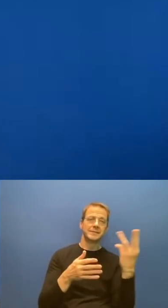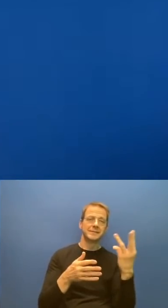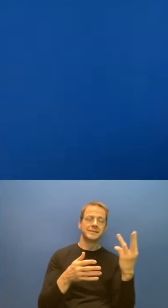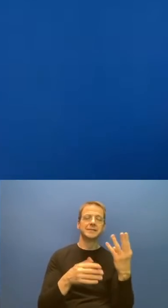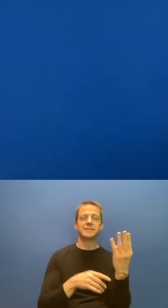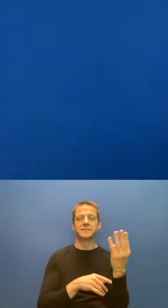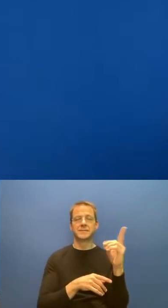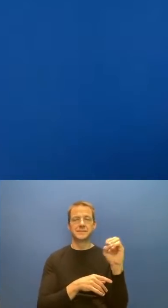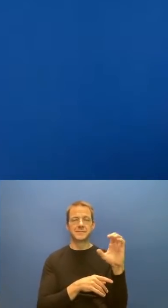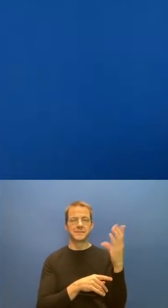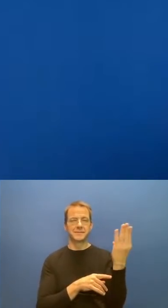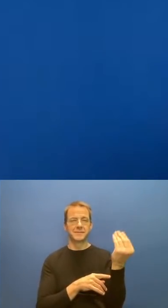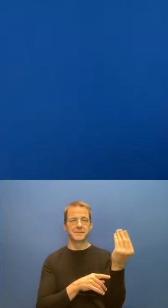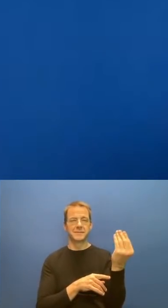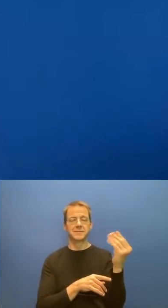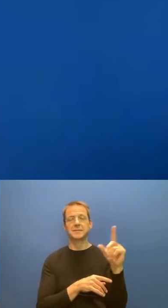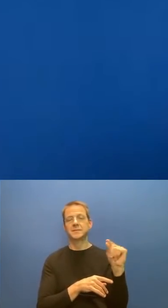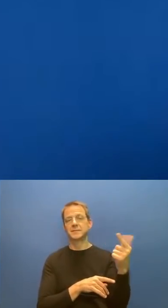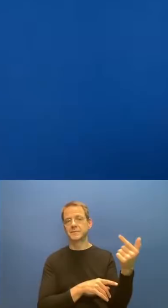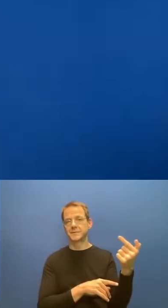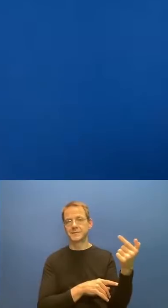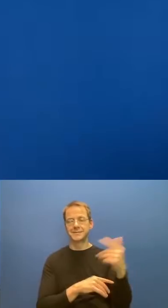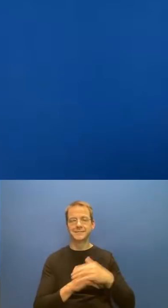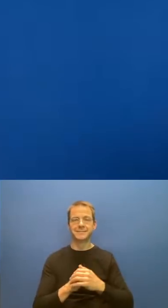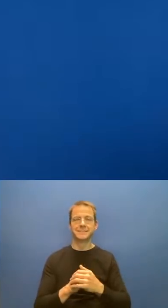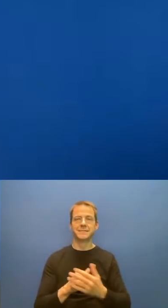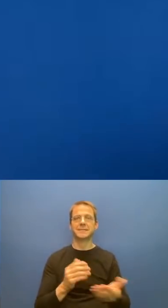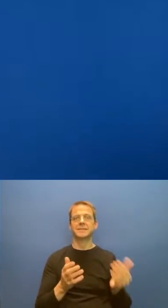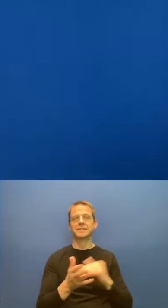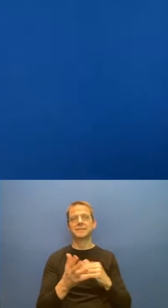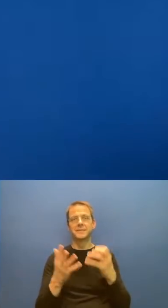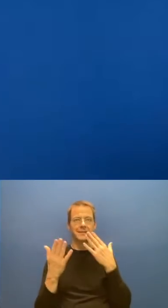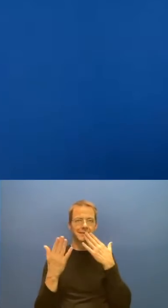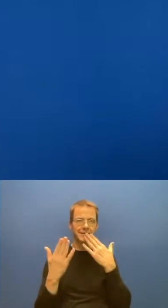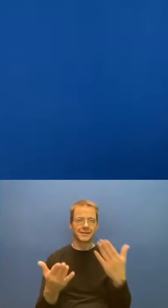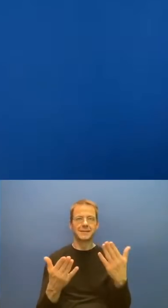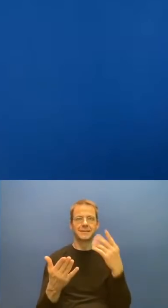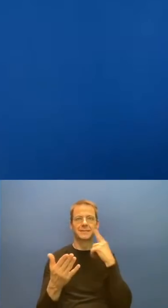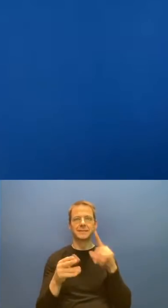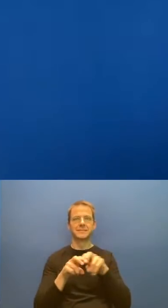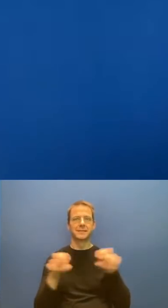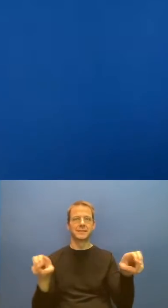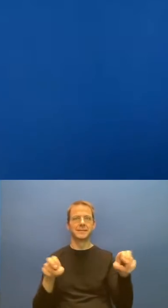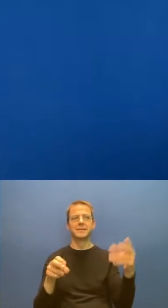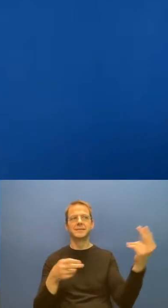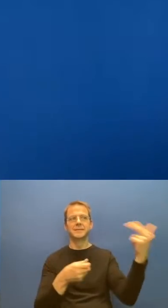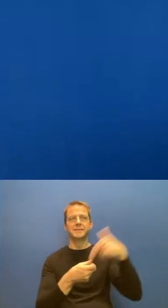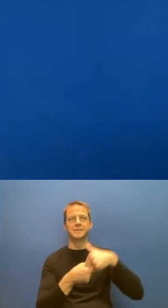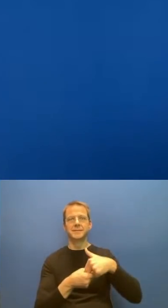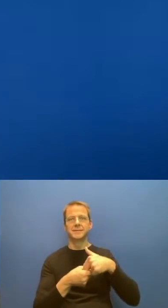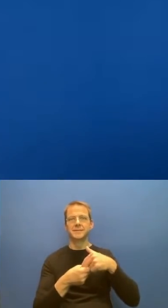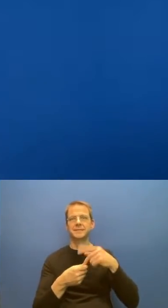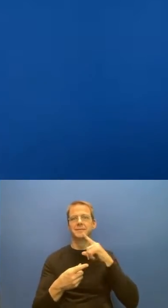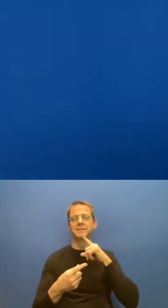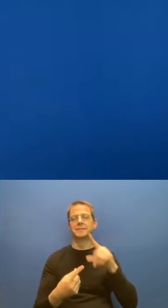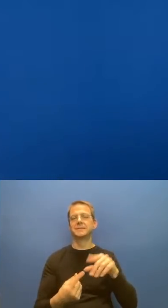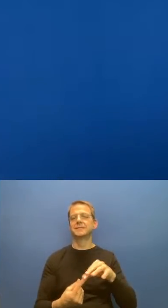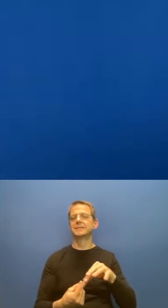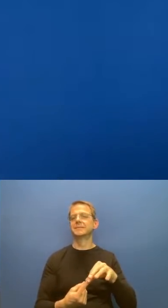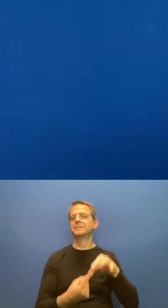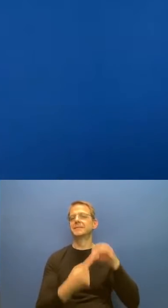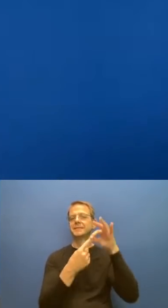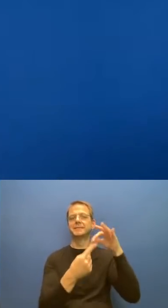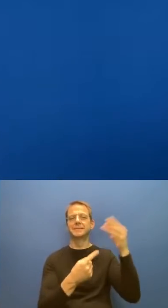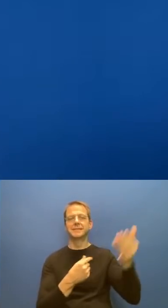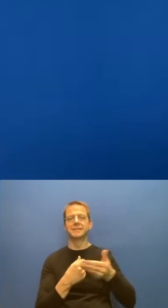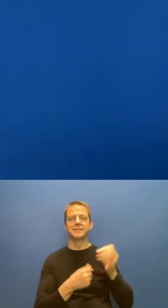our panelists who joined us today, our extra special guest, Eleanor, as well as everyone watching in whatever fashion you tune